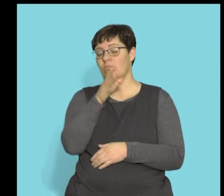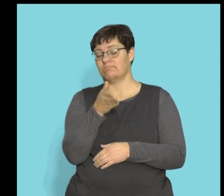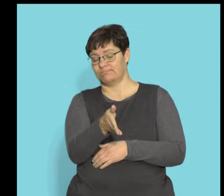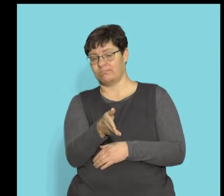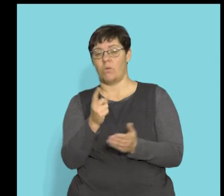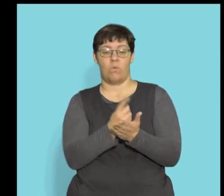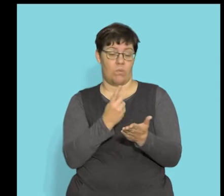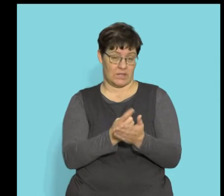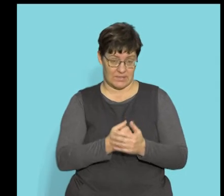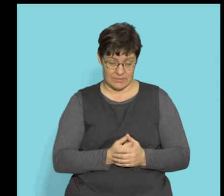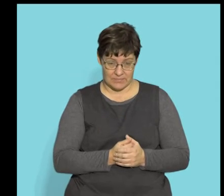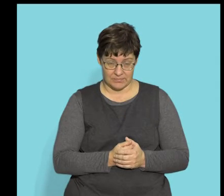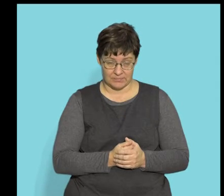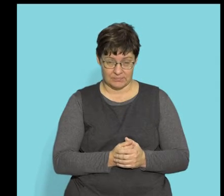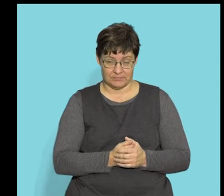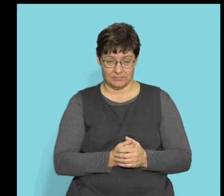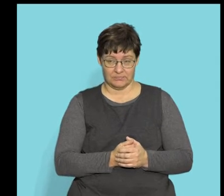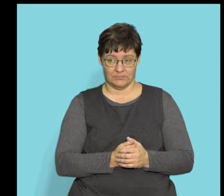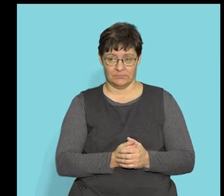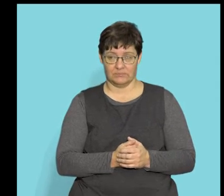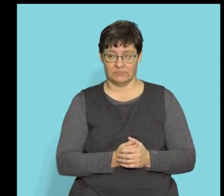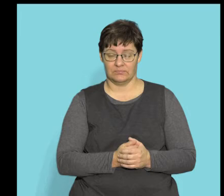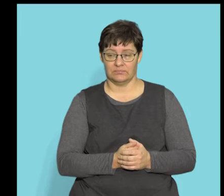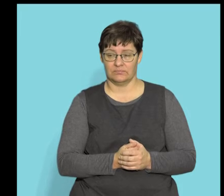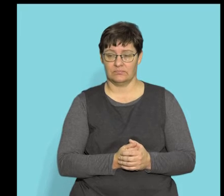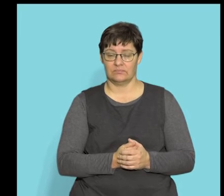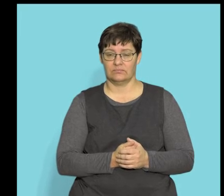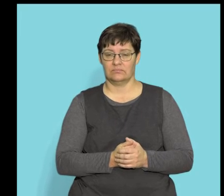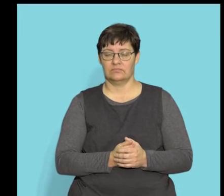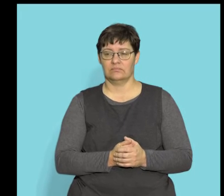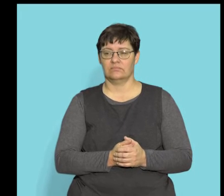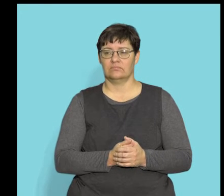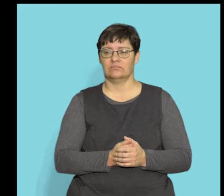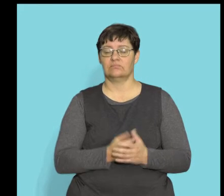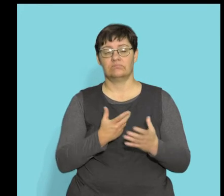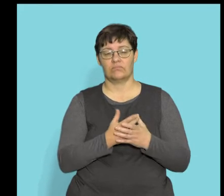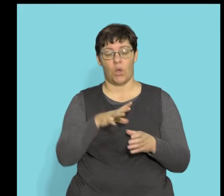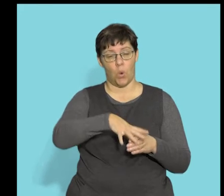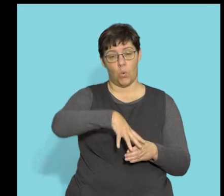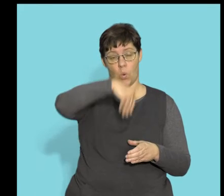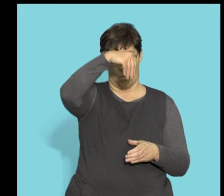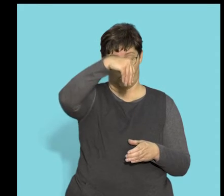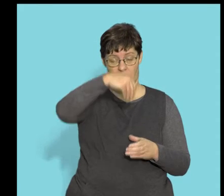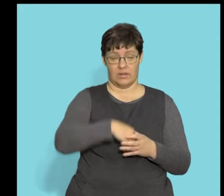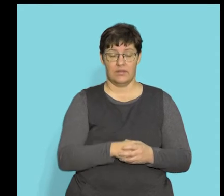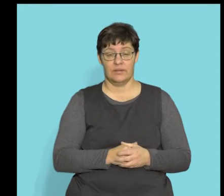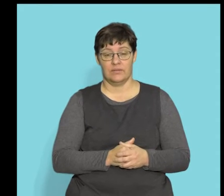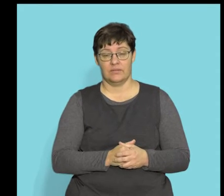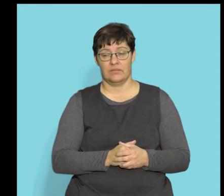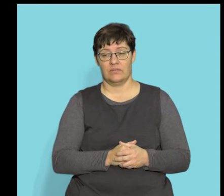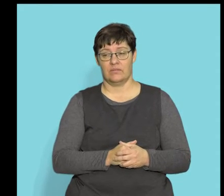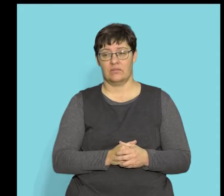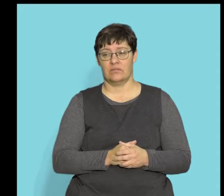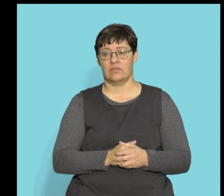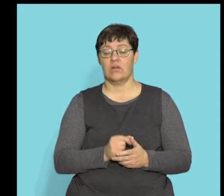cubed involved. Let's go to the next slide. If I am finding the volume of a